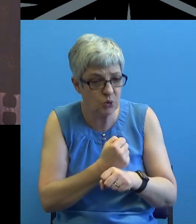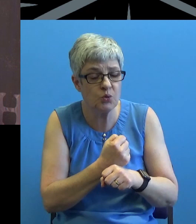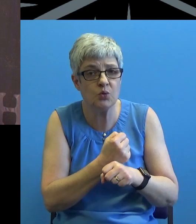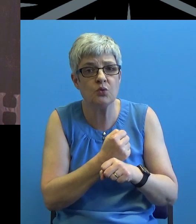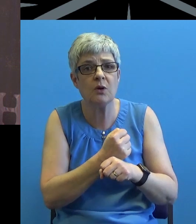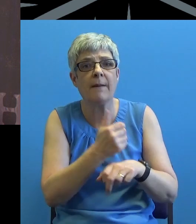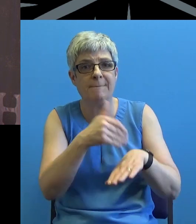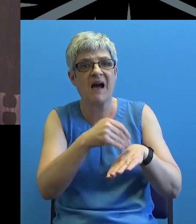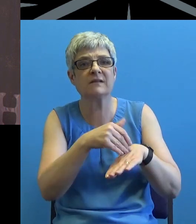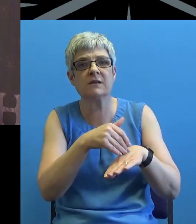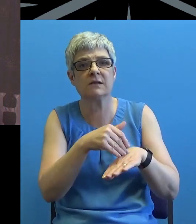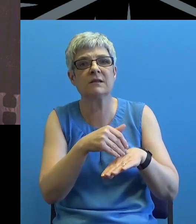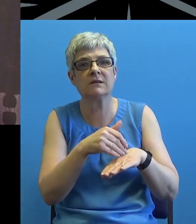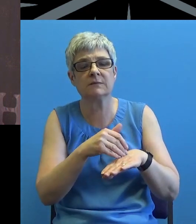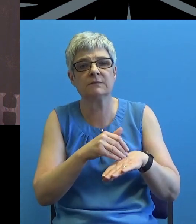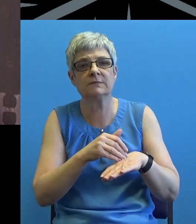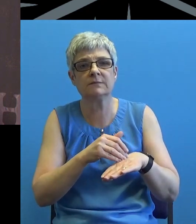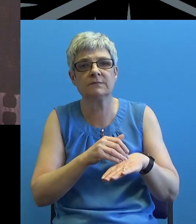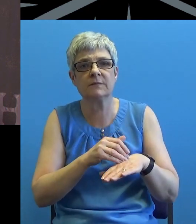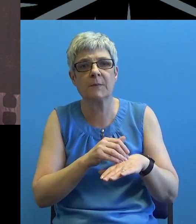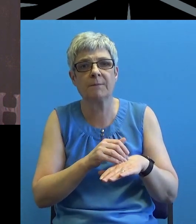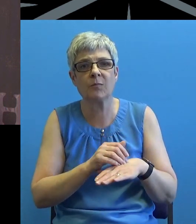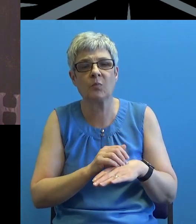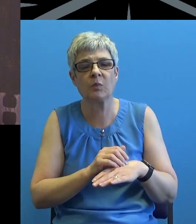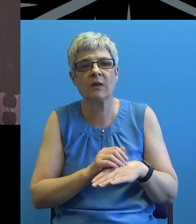do matters.